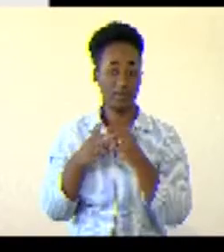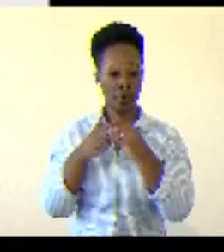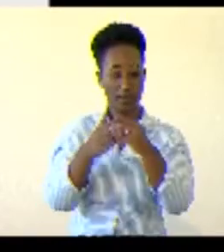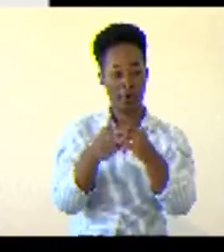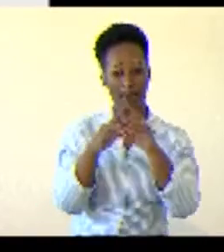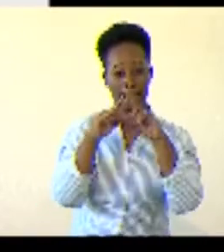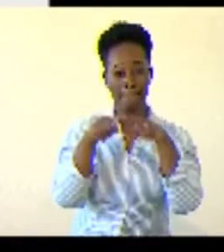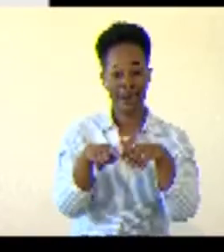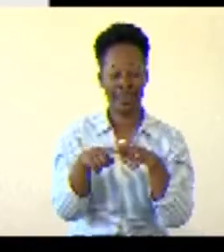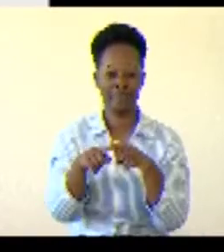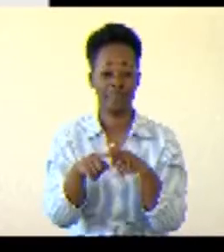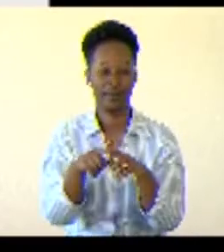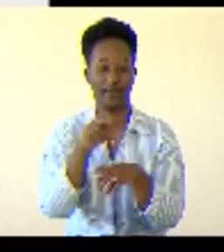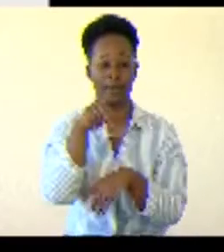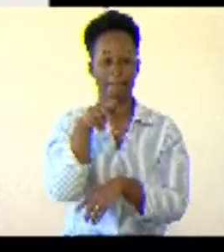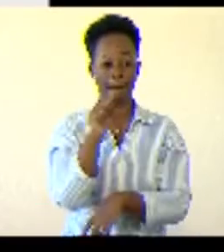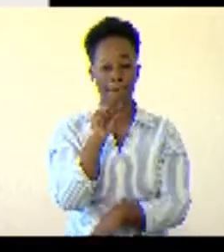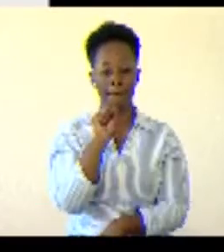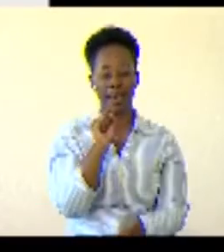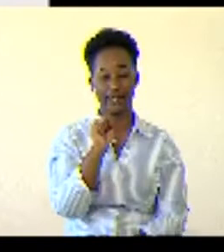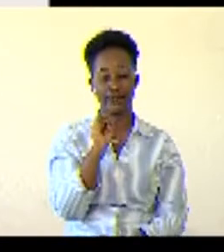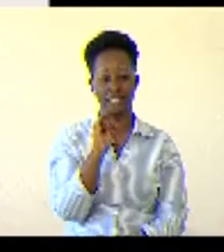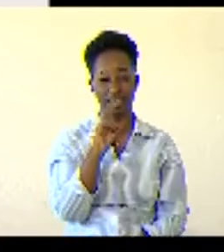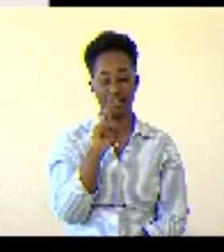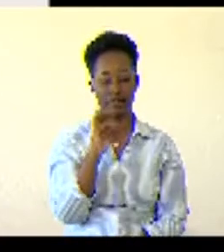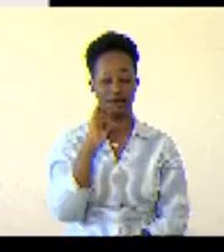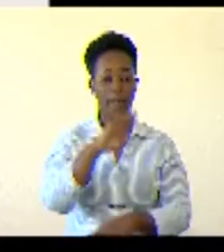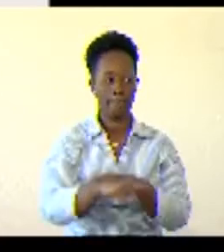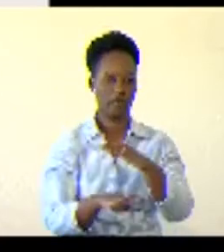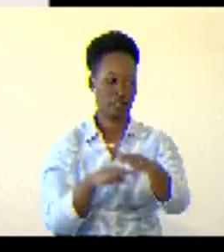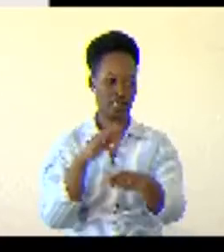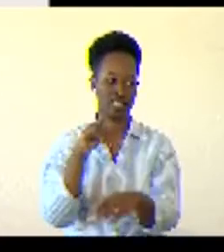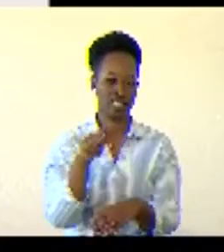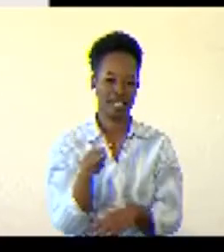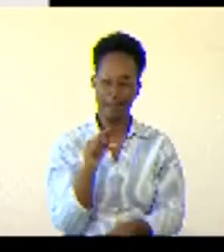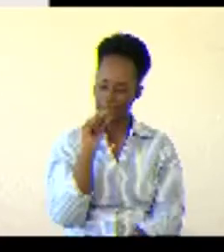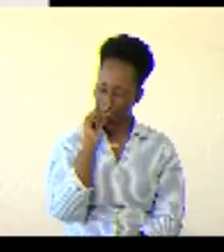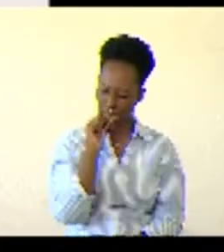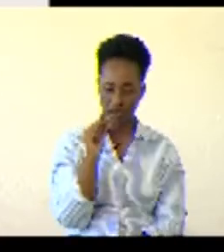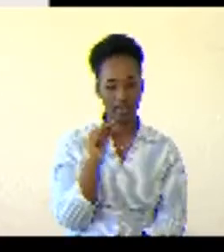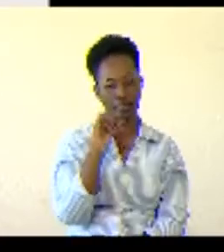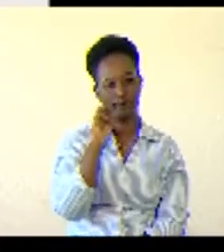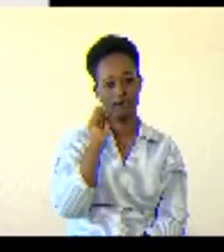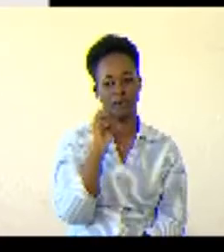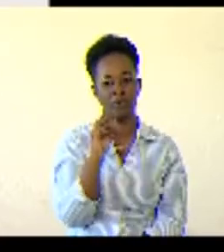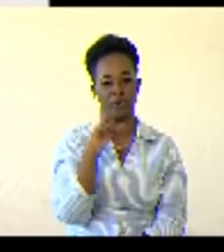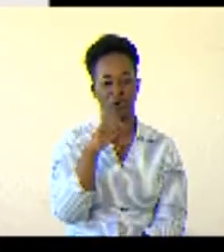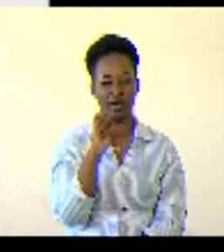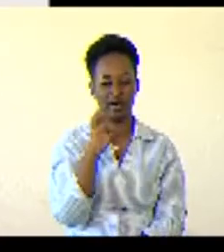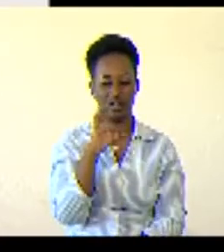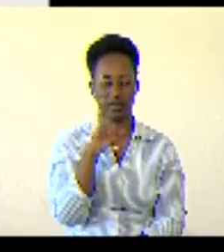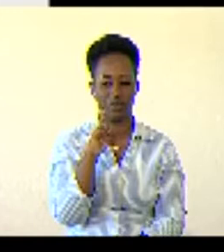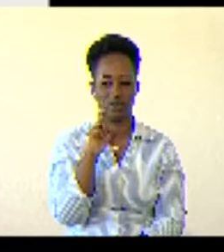process. Passive process carries large molecules, what you call small molecules. But when it comes to